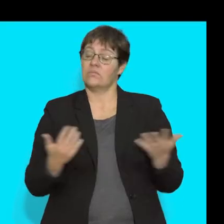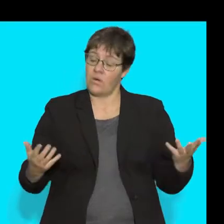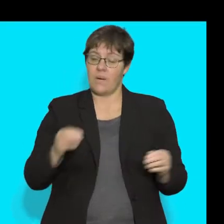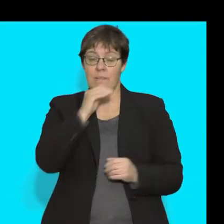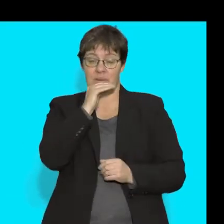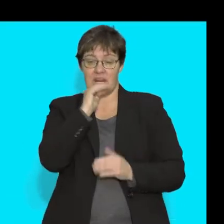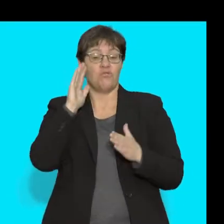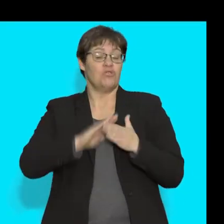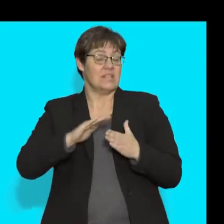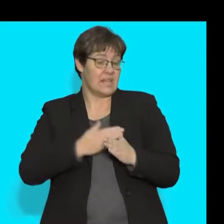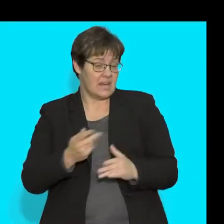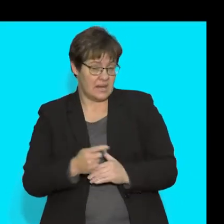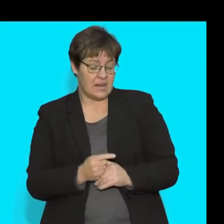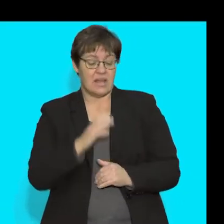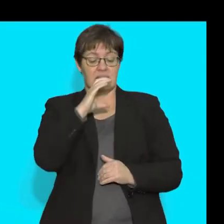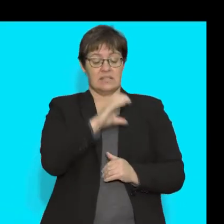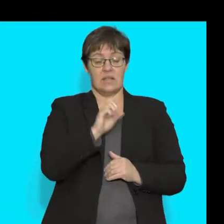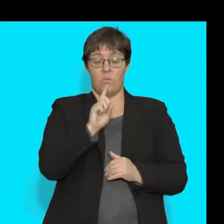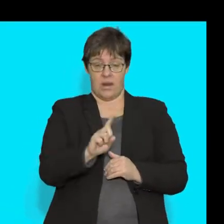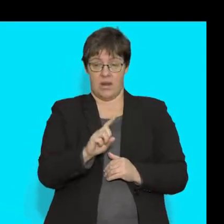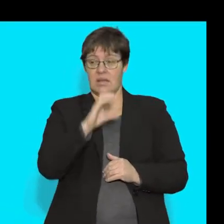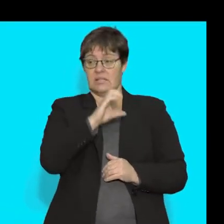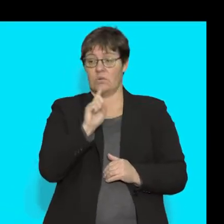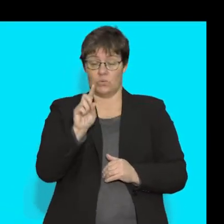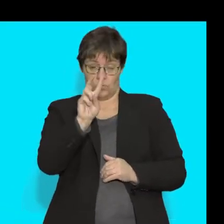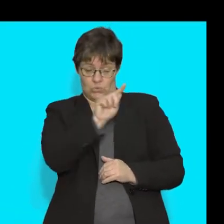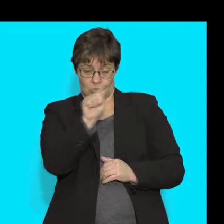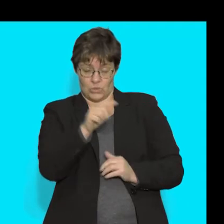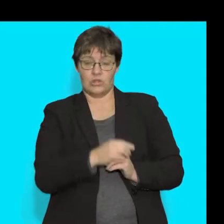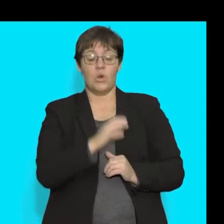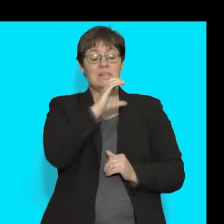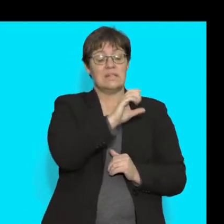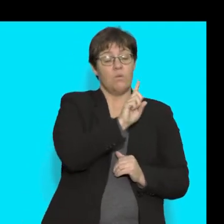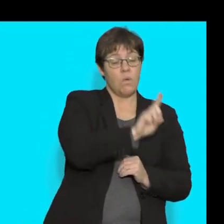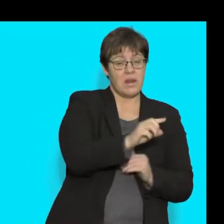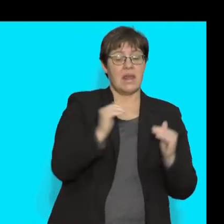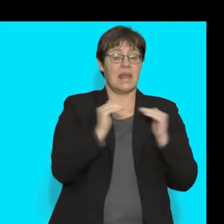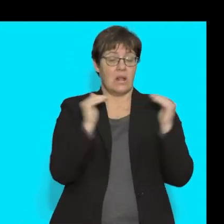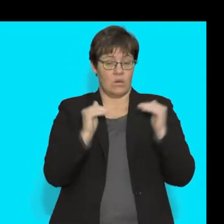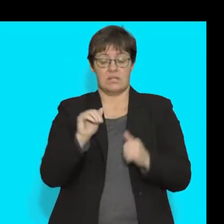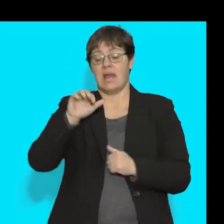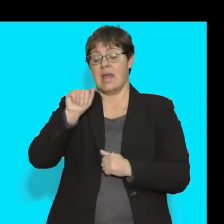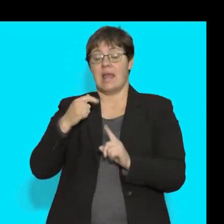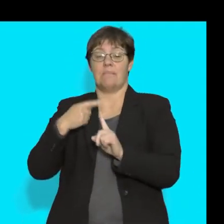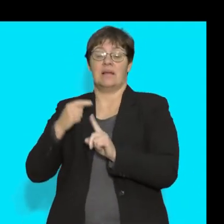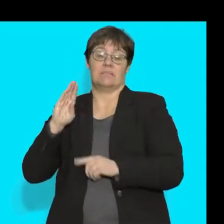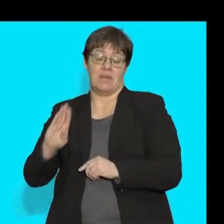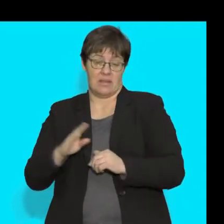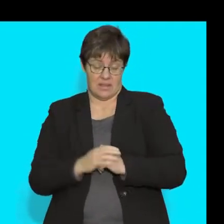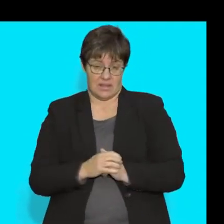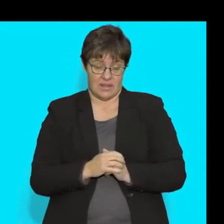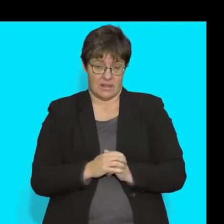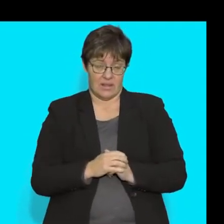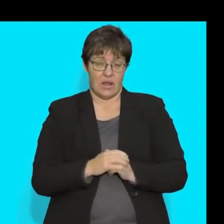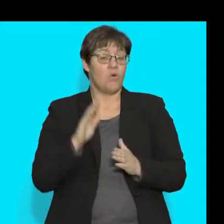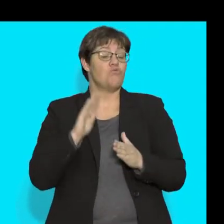meaning I will say C1 and C2 there. So C1 will be equals to A plus B,